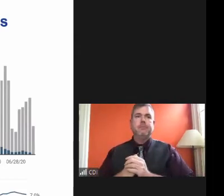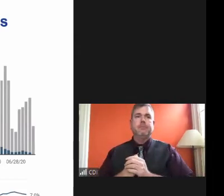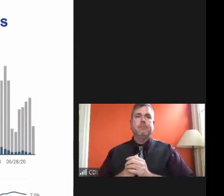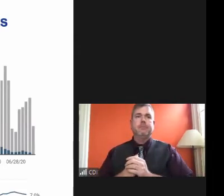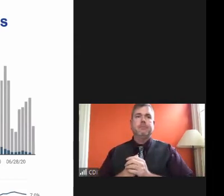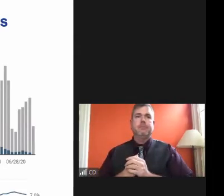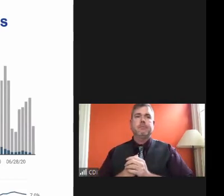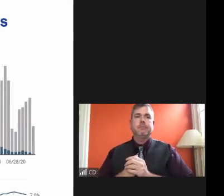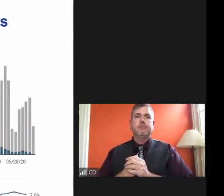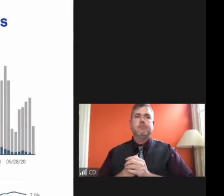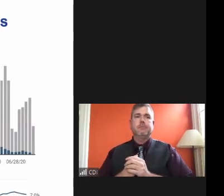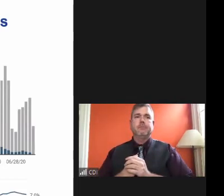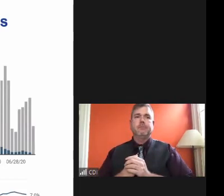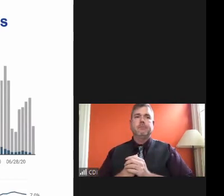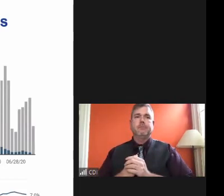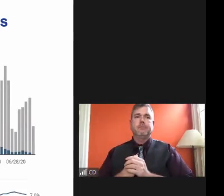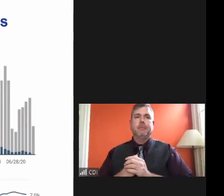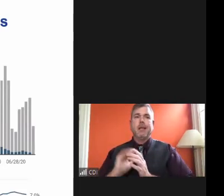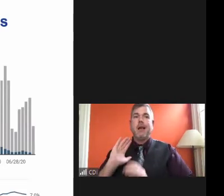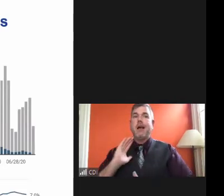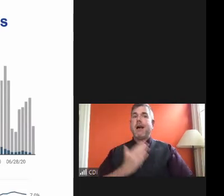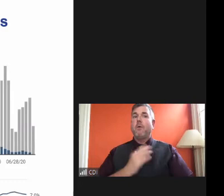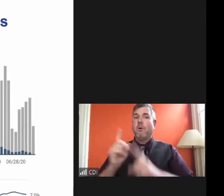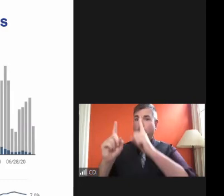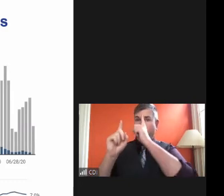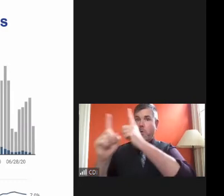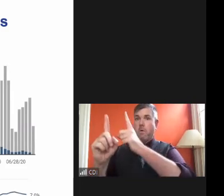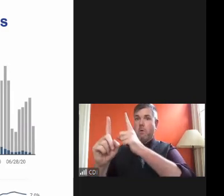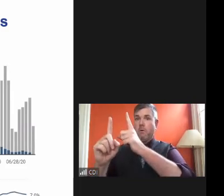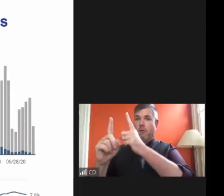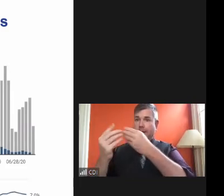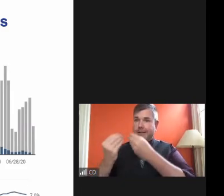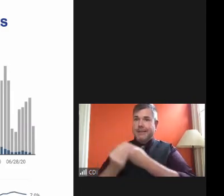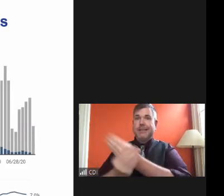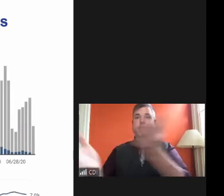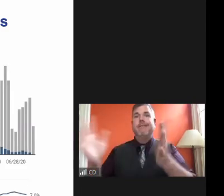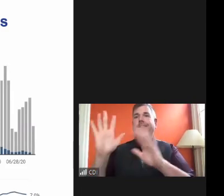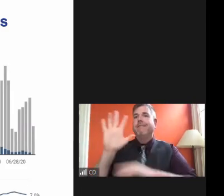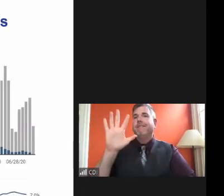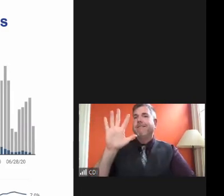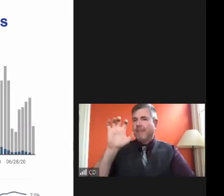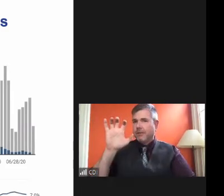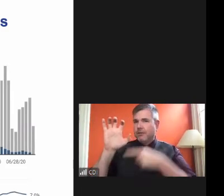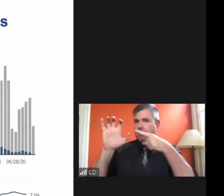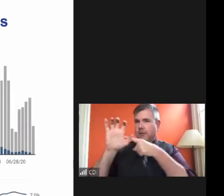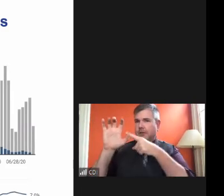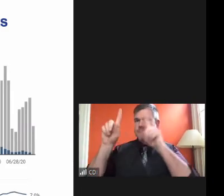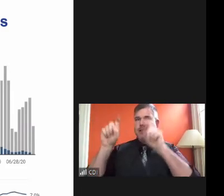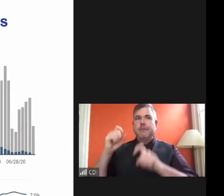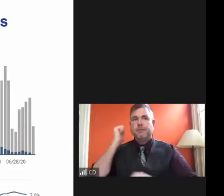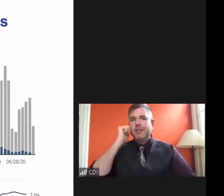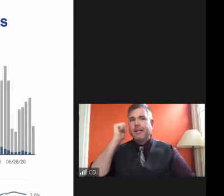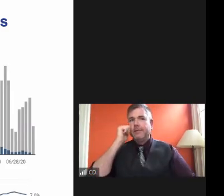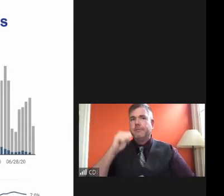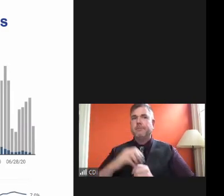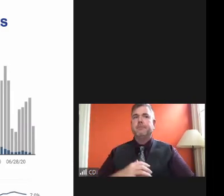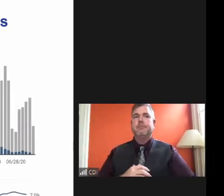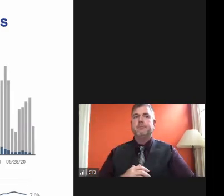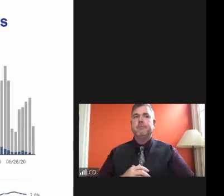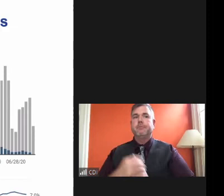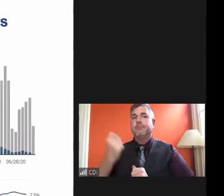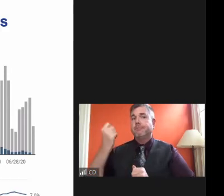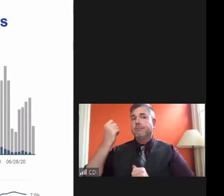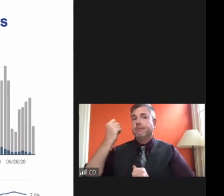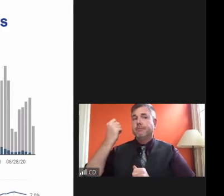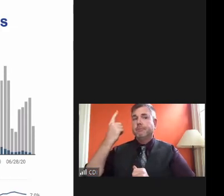And actually we've exceeded that goal now. And you can see here that on some days we're testing north of 800 tests